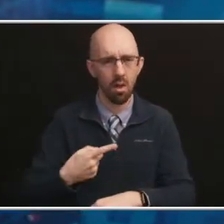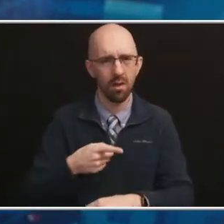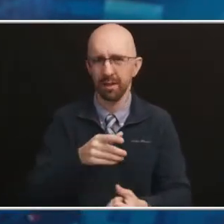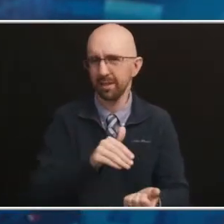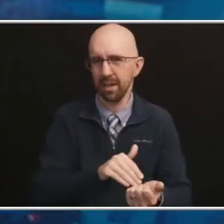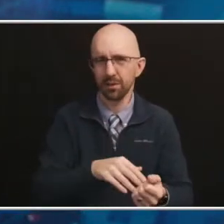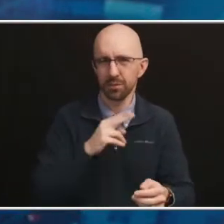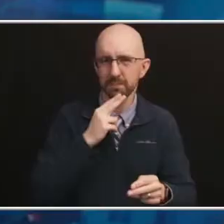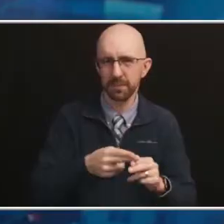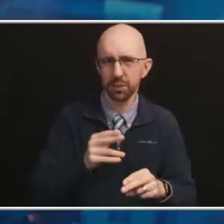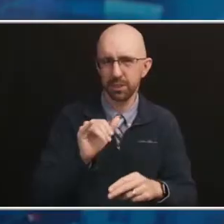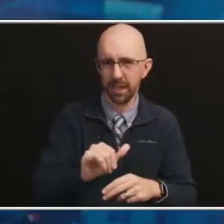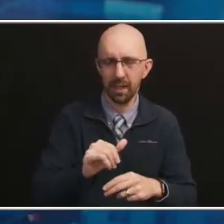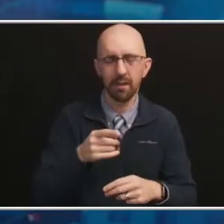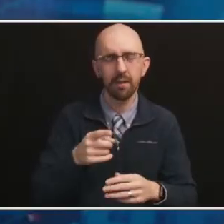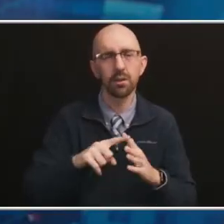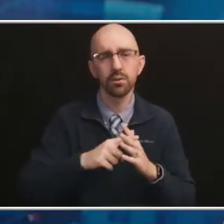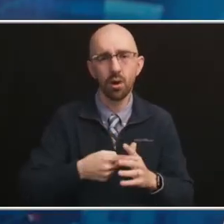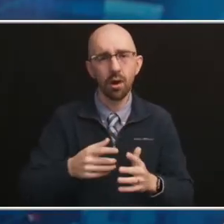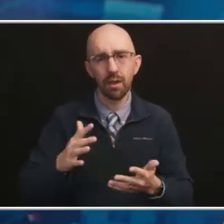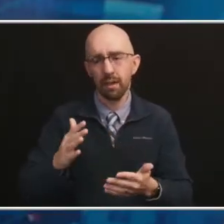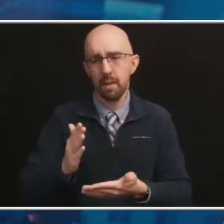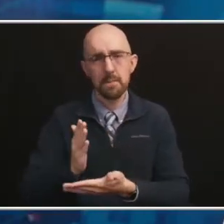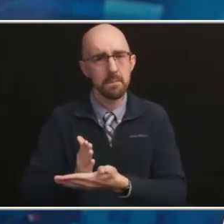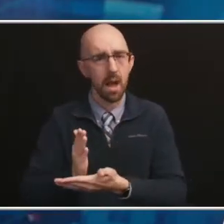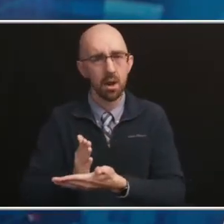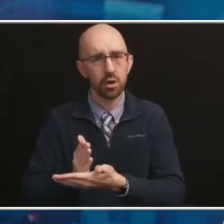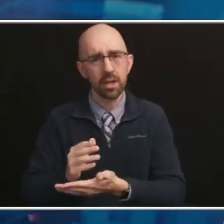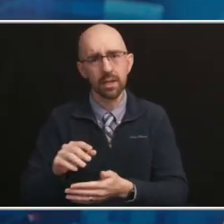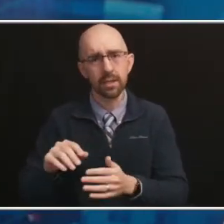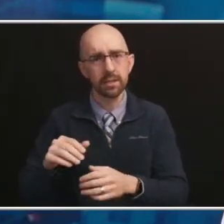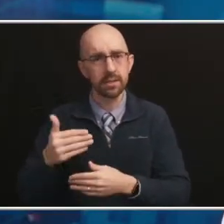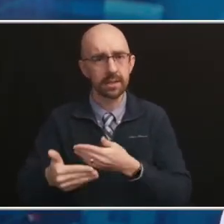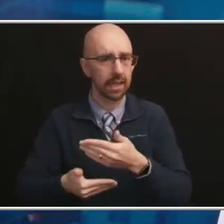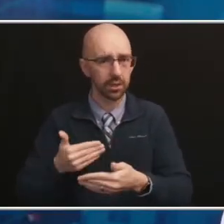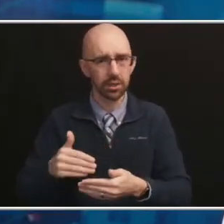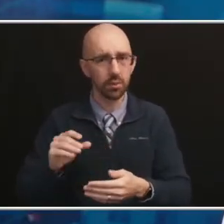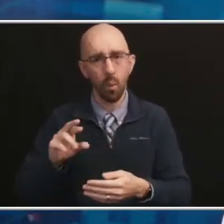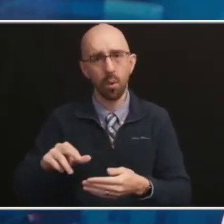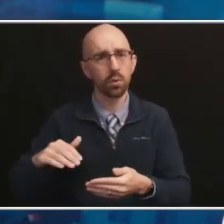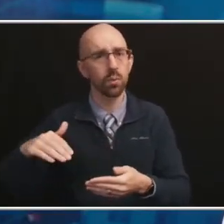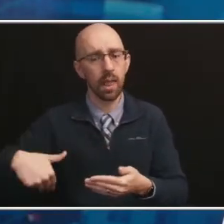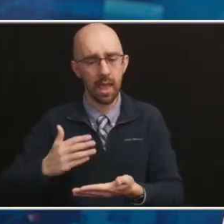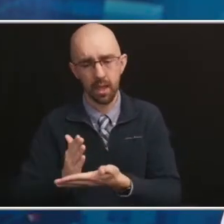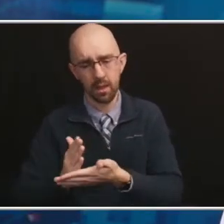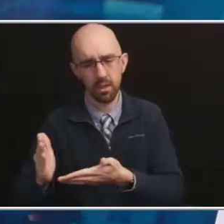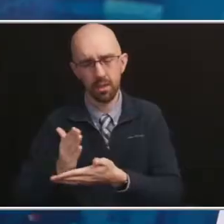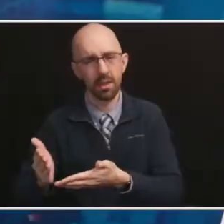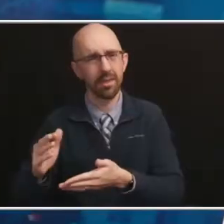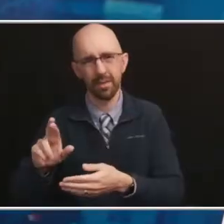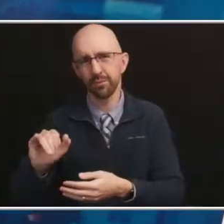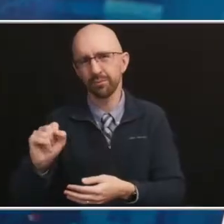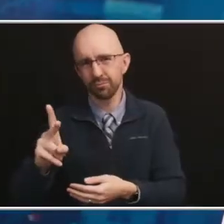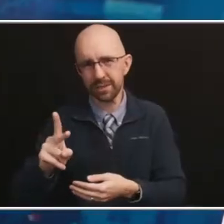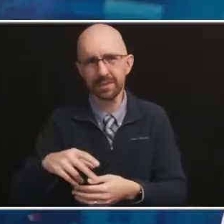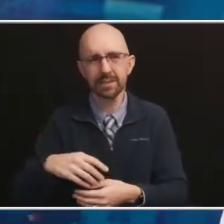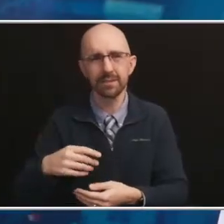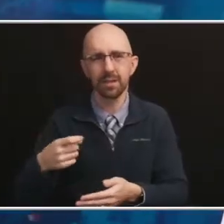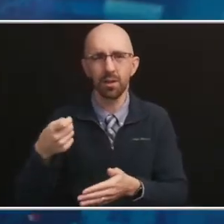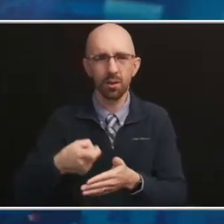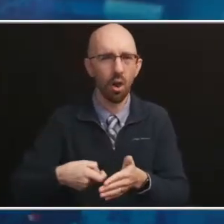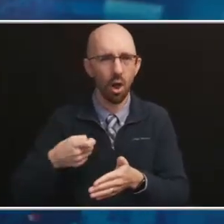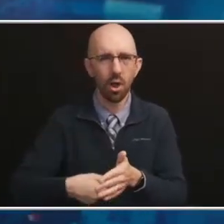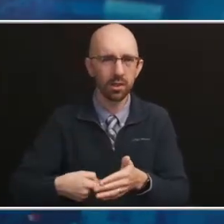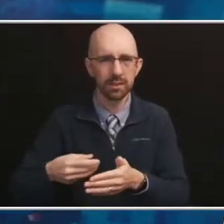we're starting it in the sort of moderate stages, or we're starting it too late, then it's risk, cost, burden